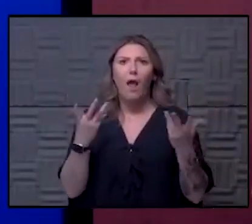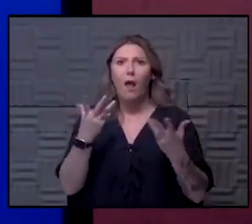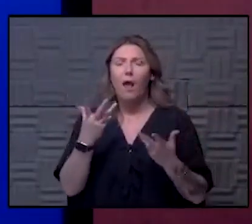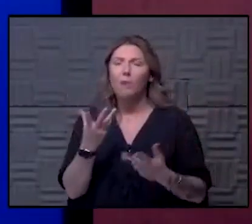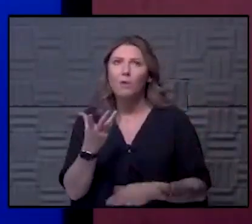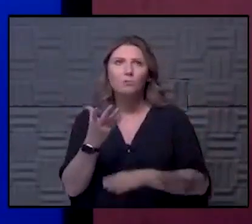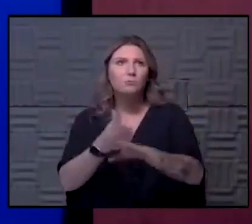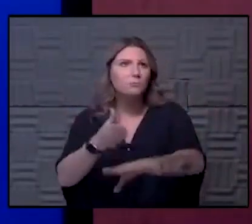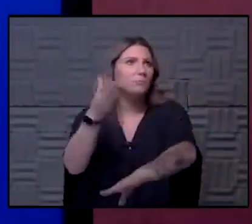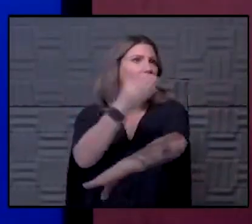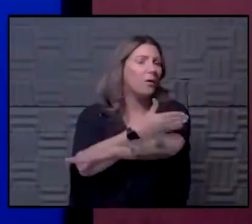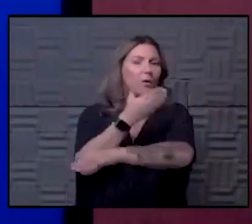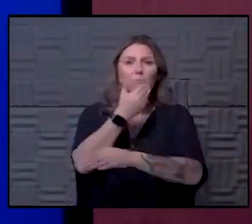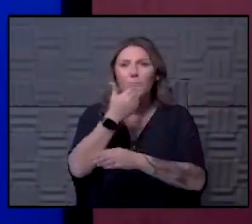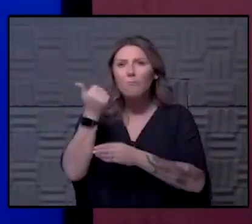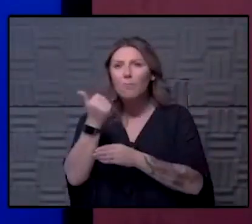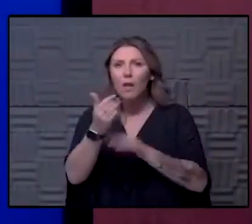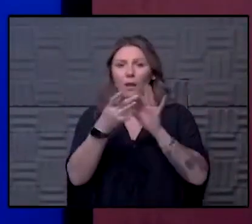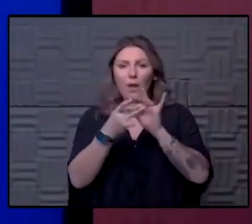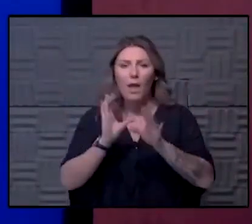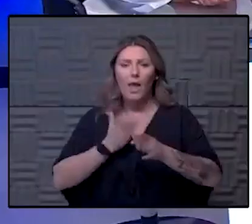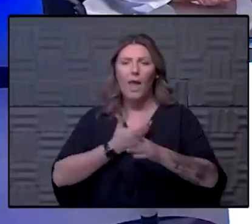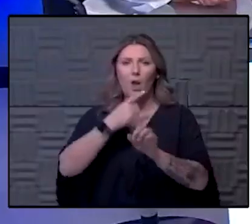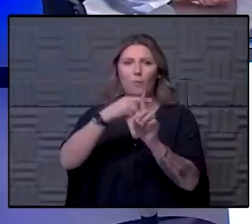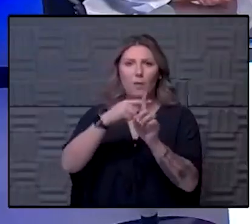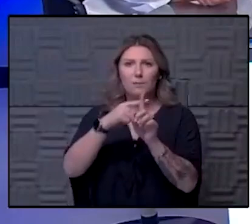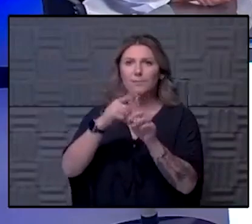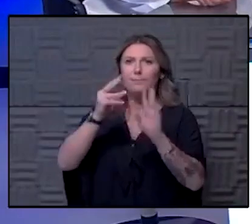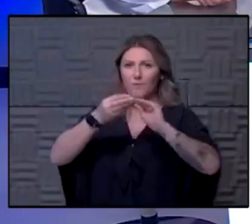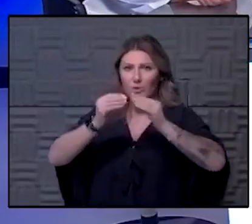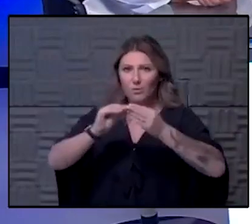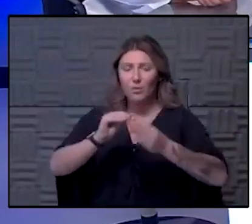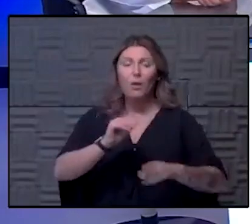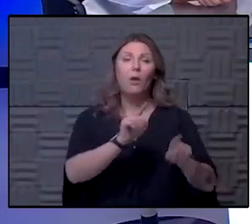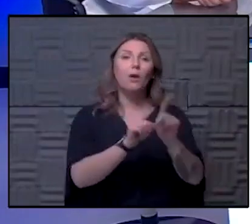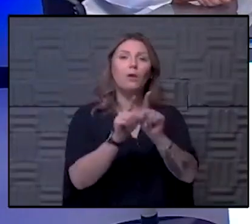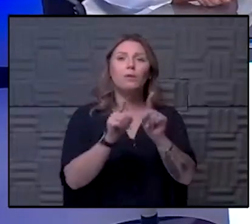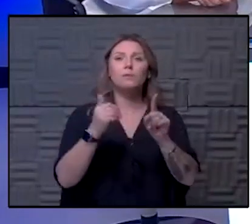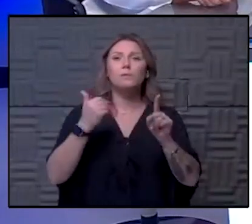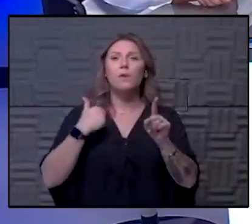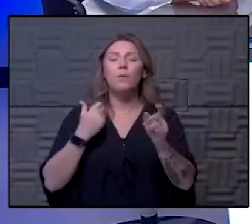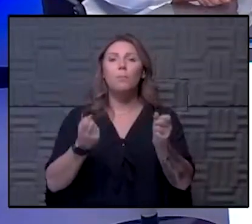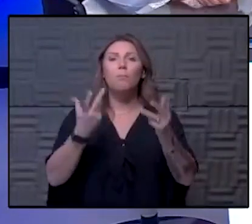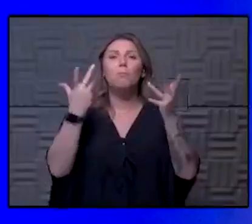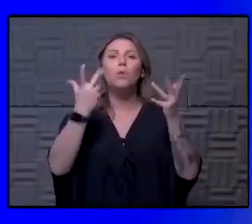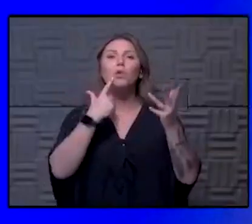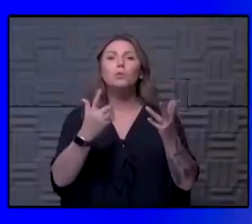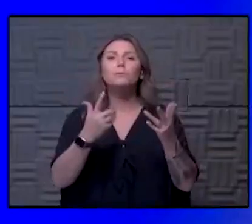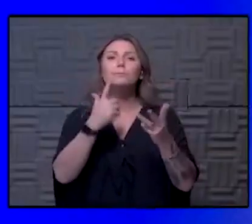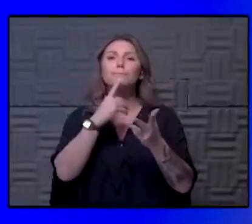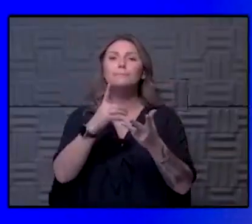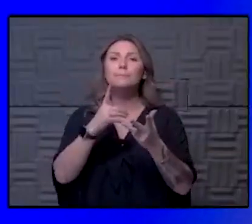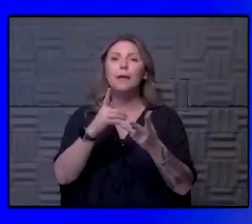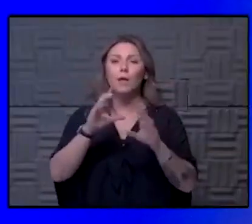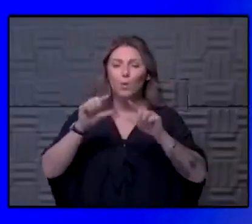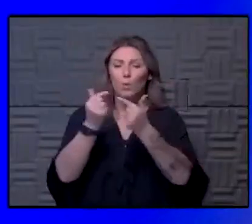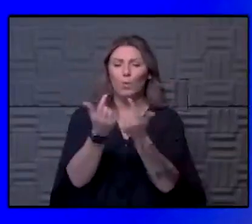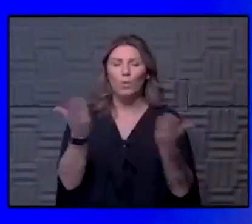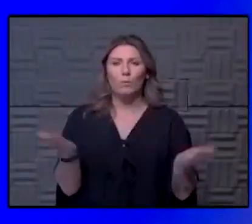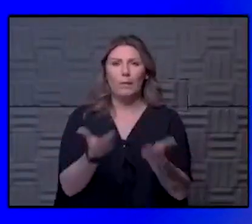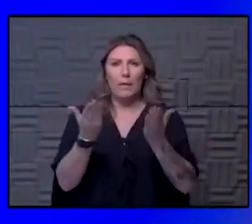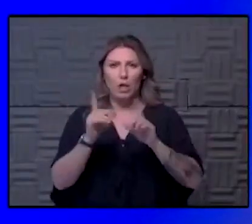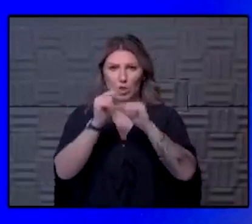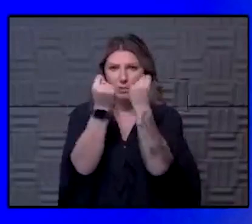we've done around our own positivity rates. Yeah, and I would say also we do have a multidisciplinary group here at the health system that will be